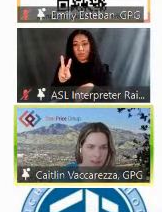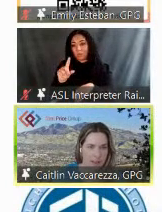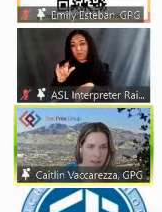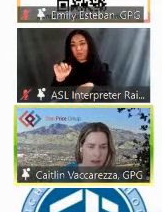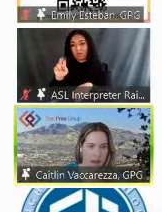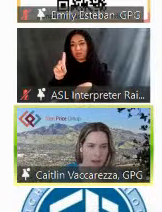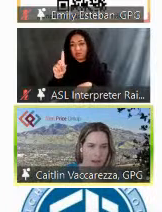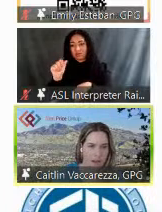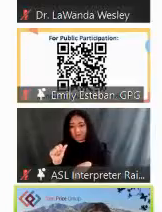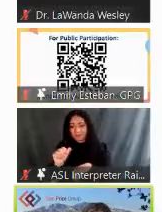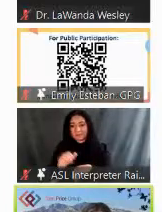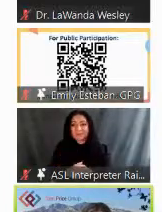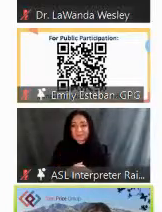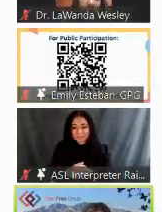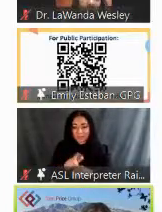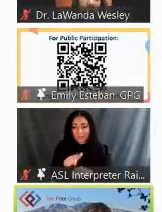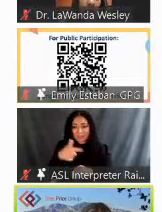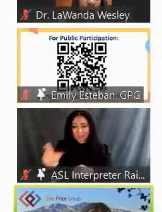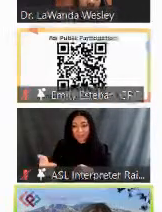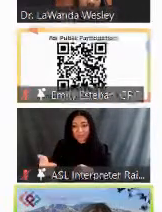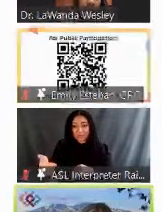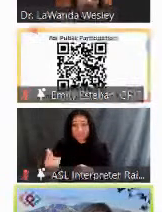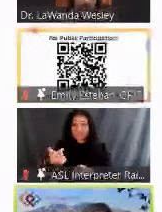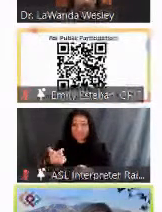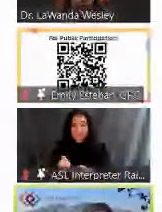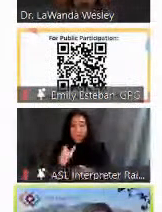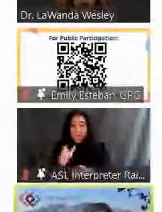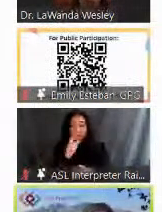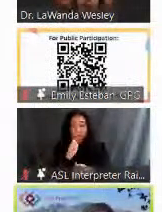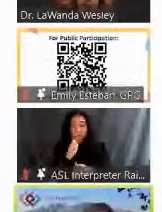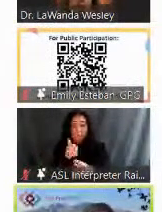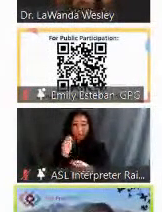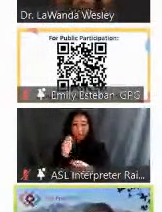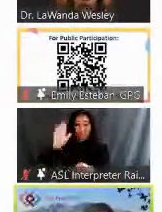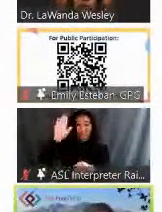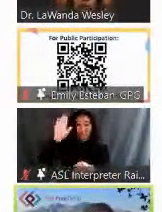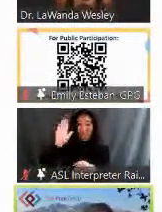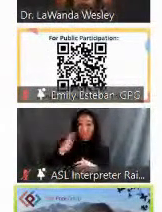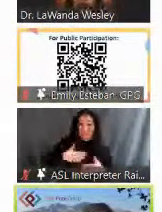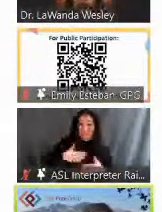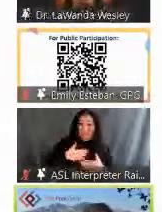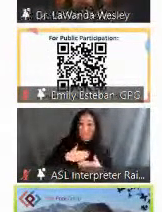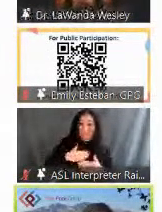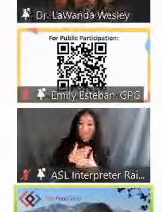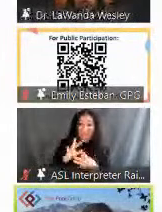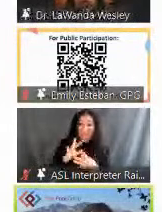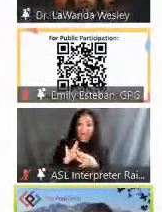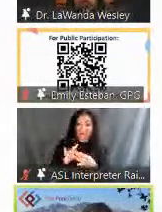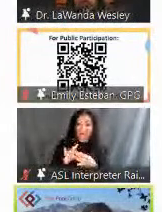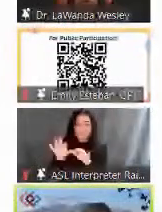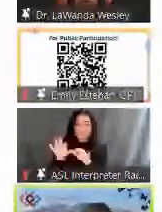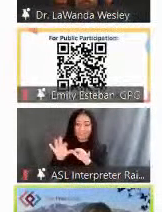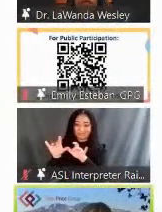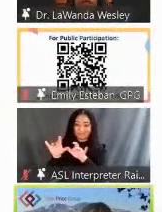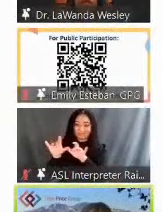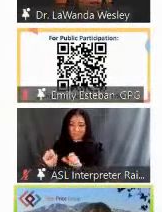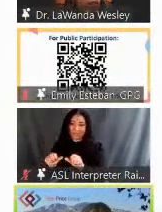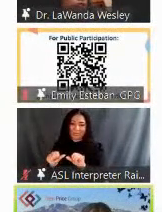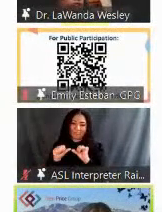and then I encourage anybody else who has their hand raised to please share your comments via Discourse so we can keep the conversation